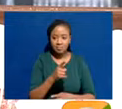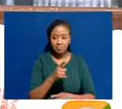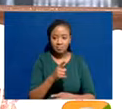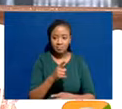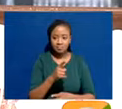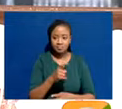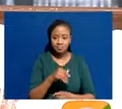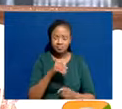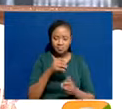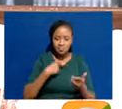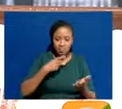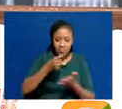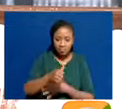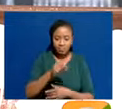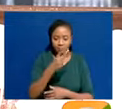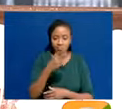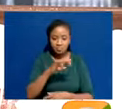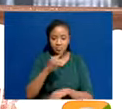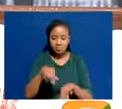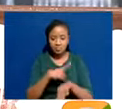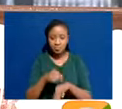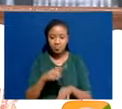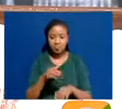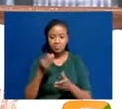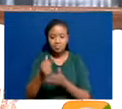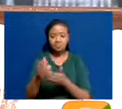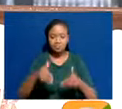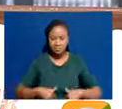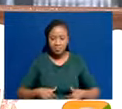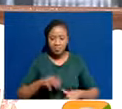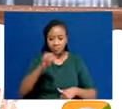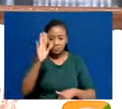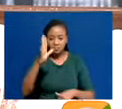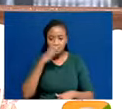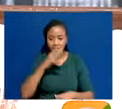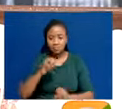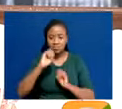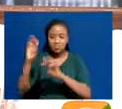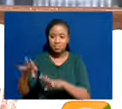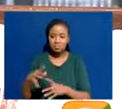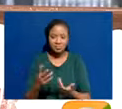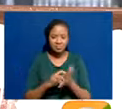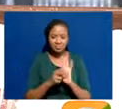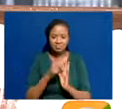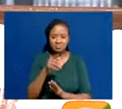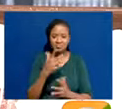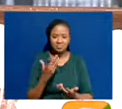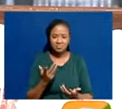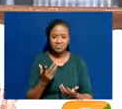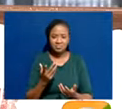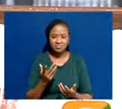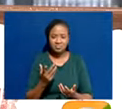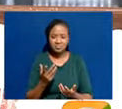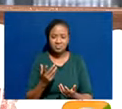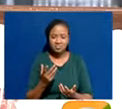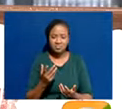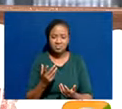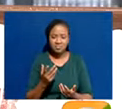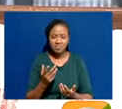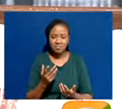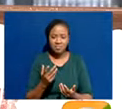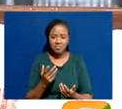hours. You've paid this youth to take your trash and they dump it. You have restaurants without grease sleeves or